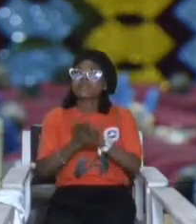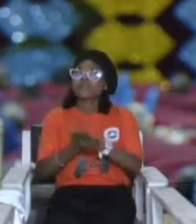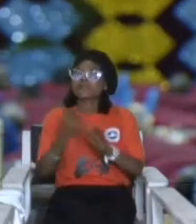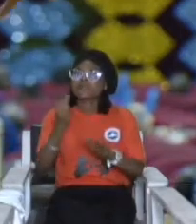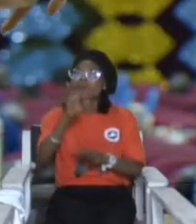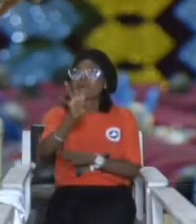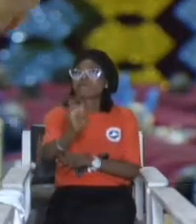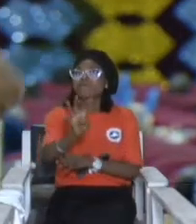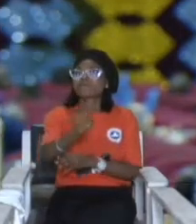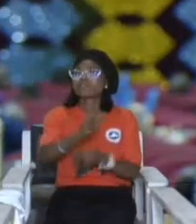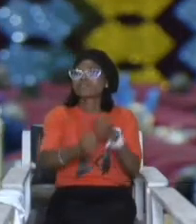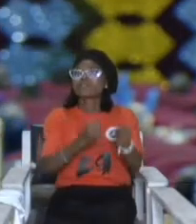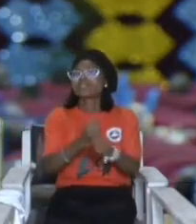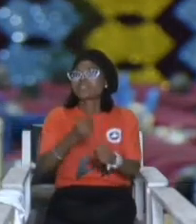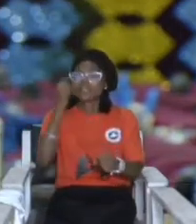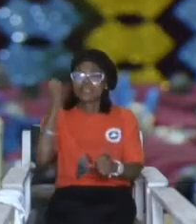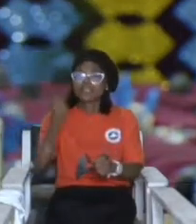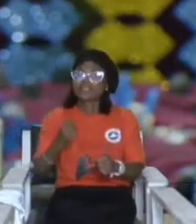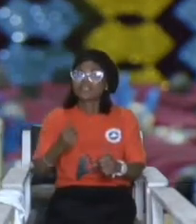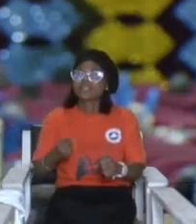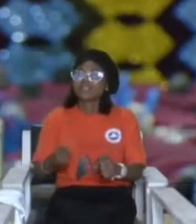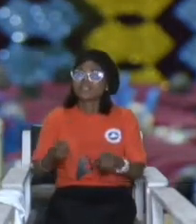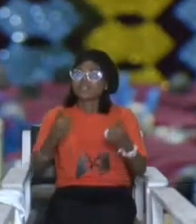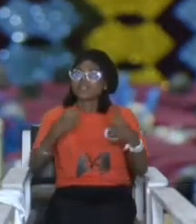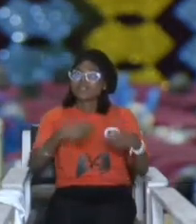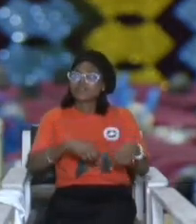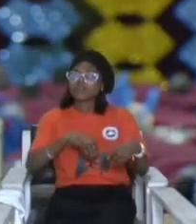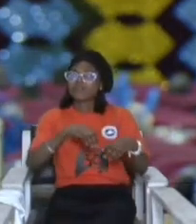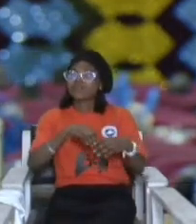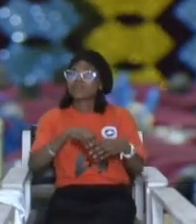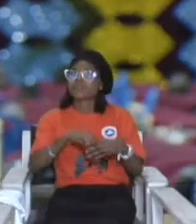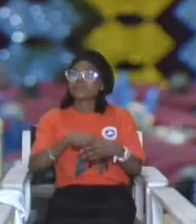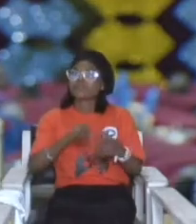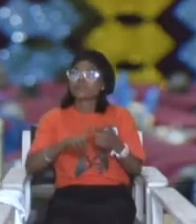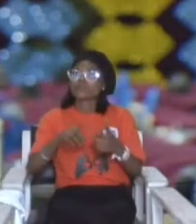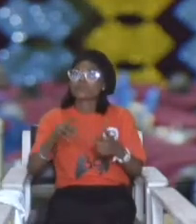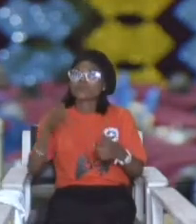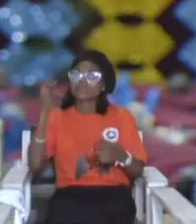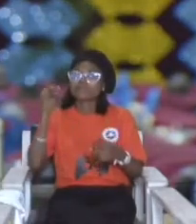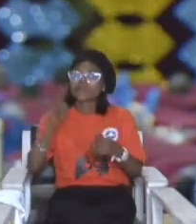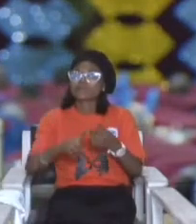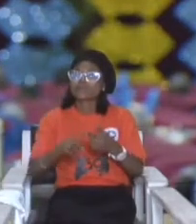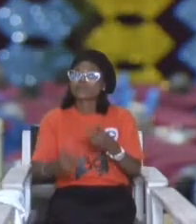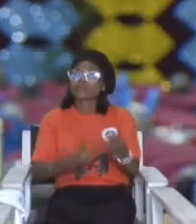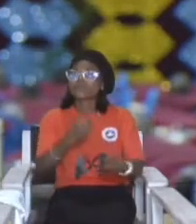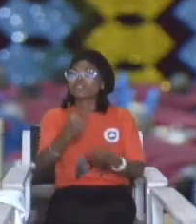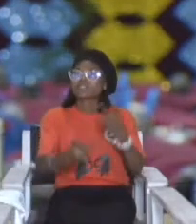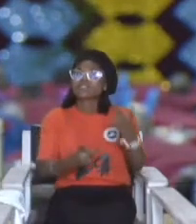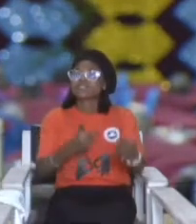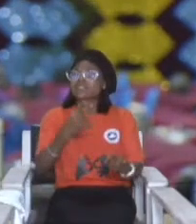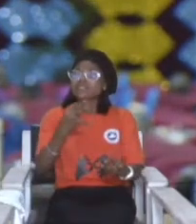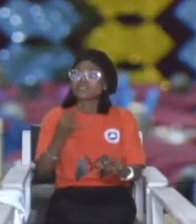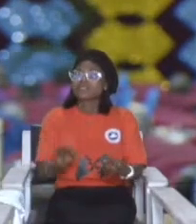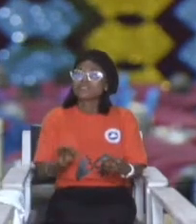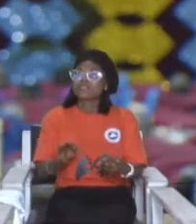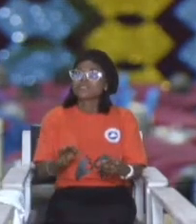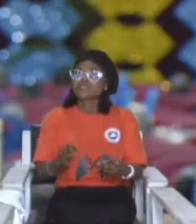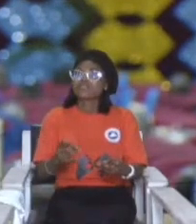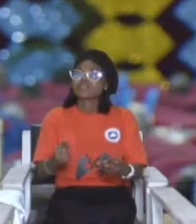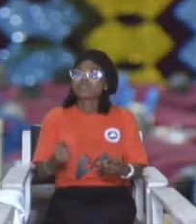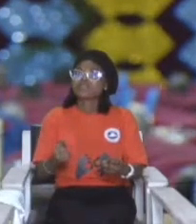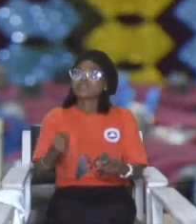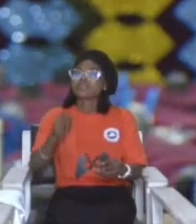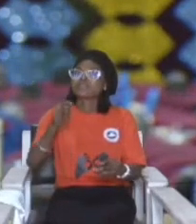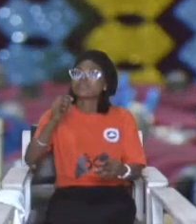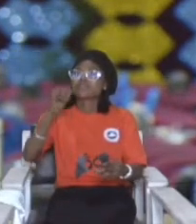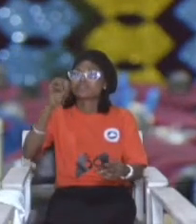it came into the mind of Moses to visit with his brethren. And as Moses was visiting